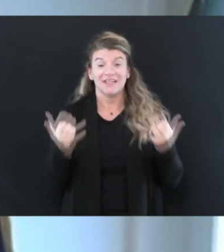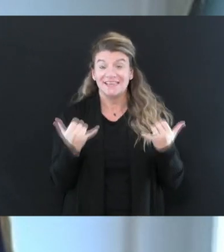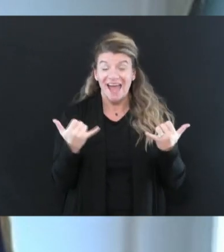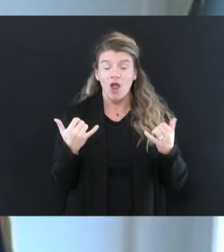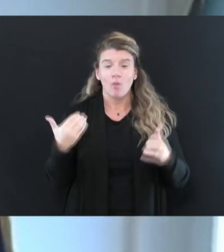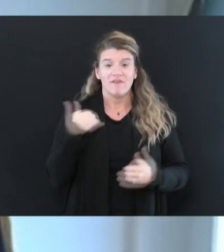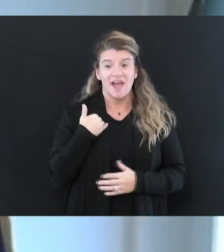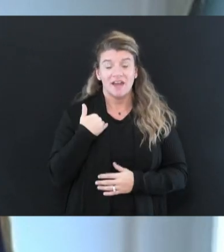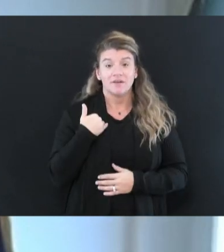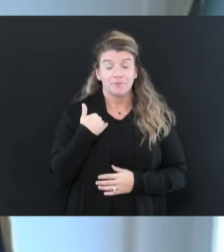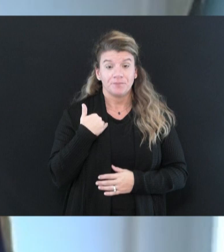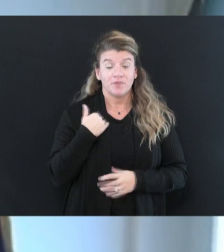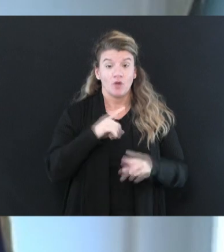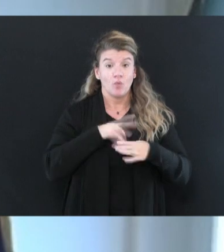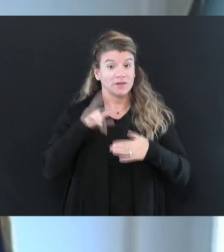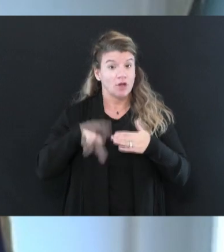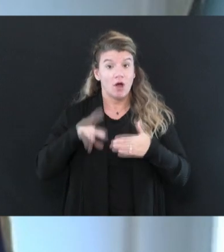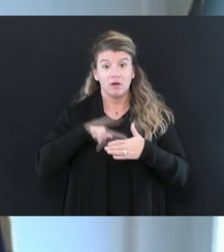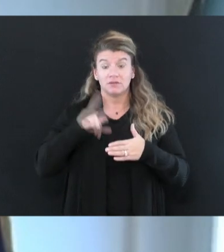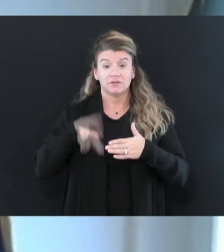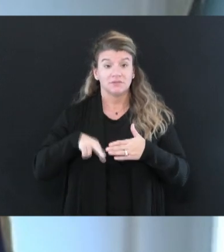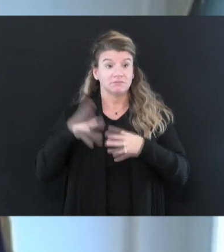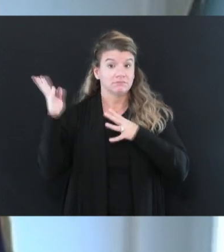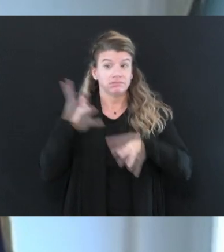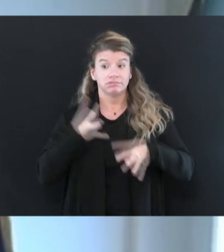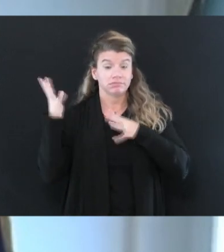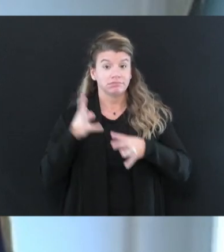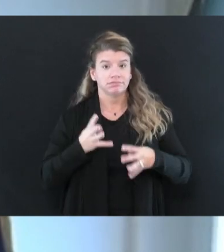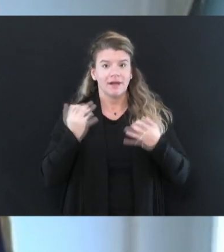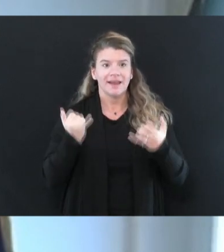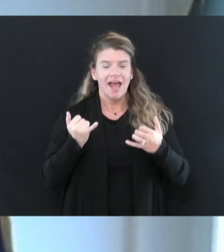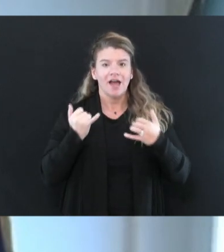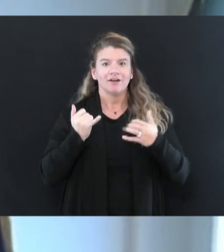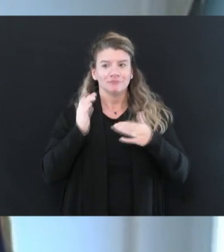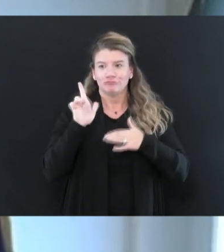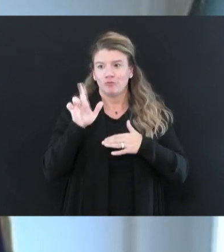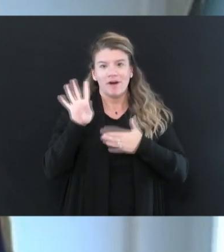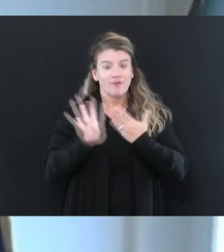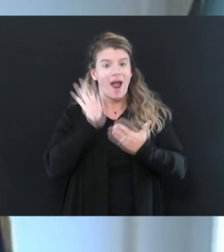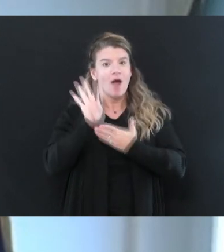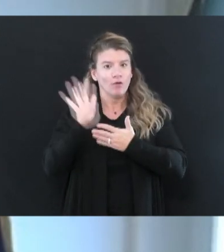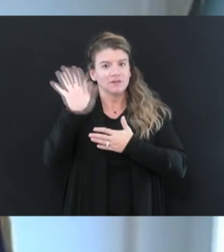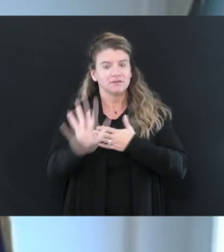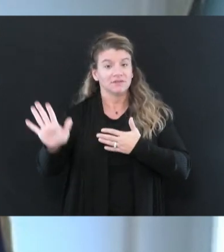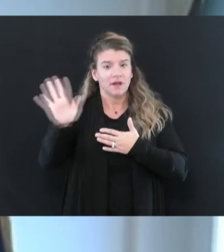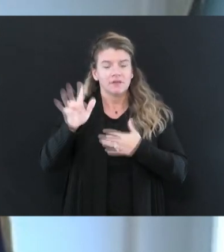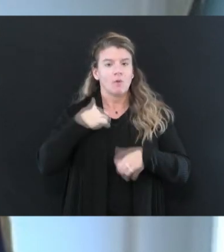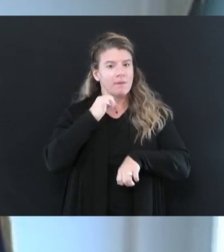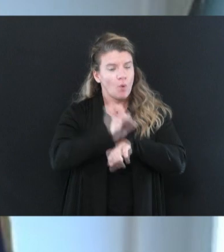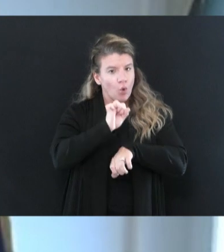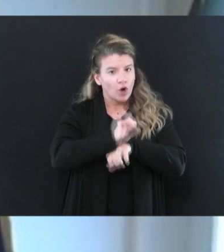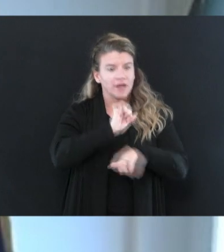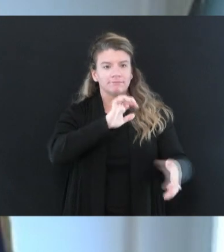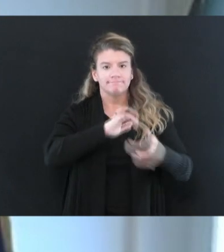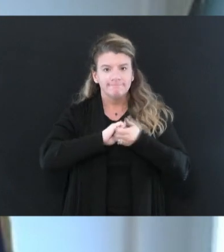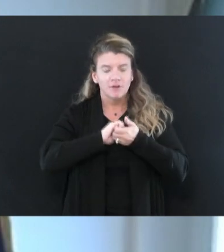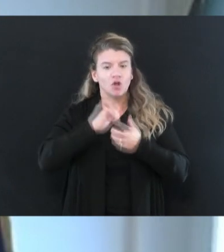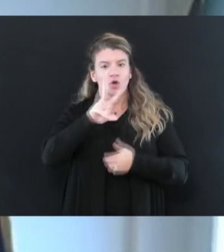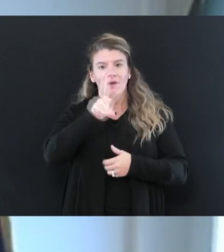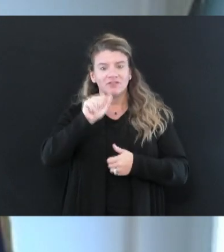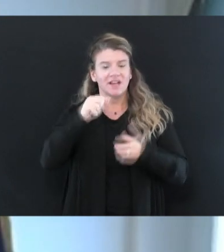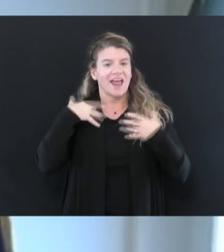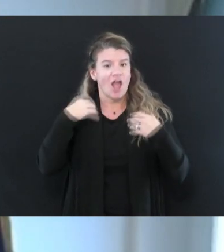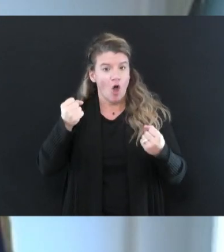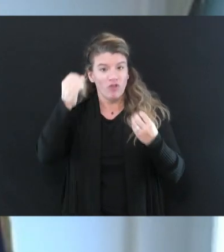had the results come in over 24 hours, but we've been working in conjunction with the West Virginia Health